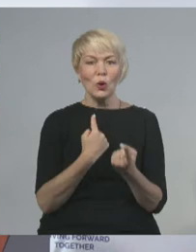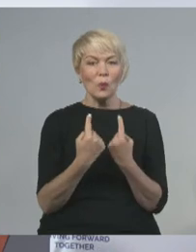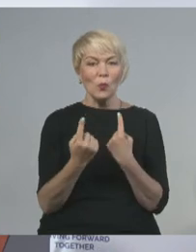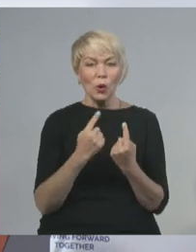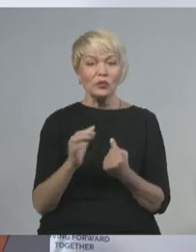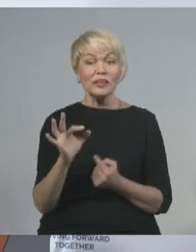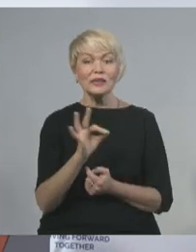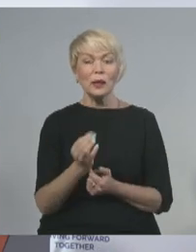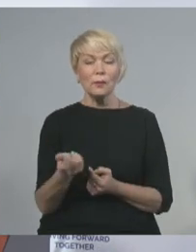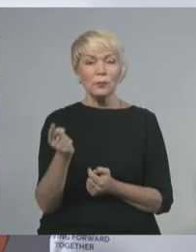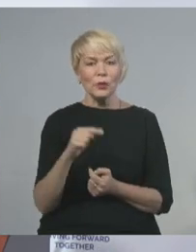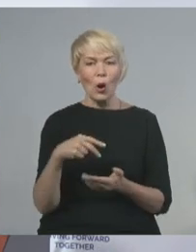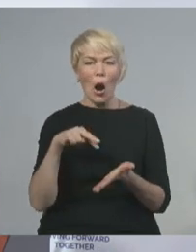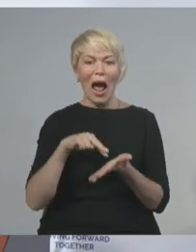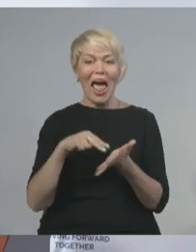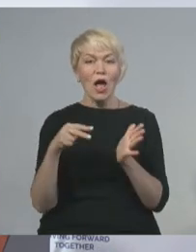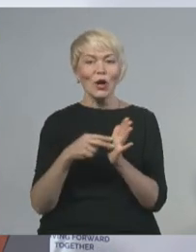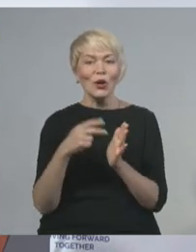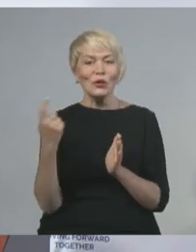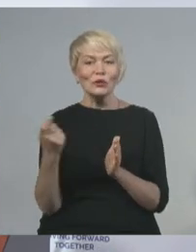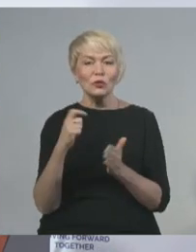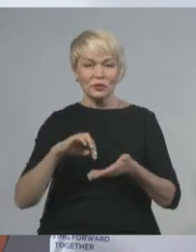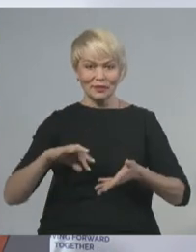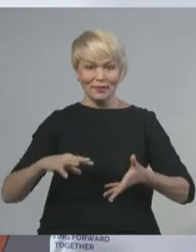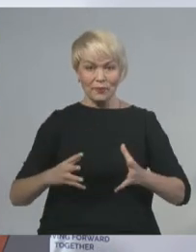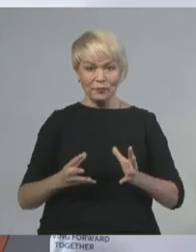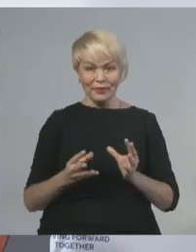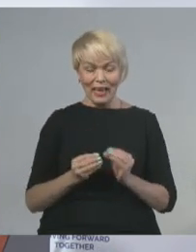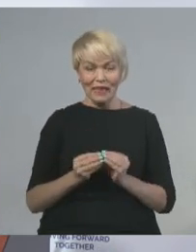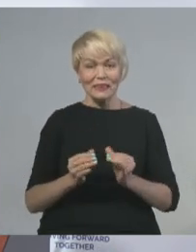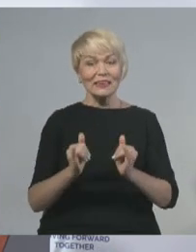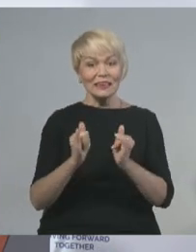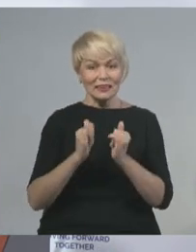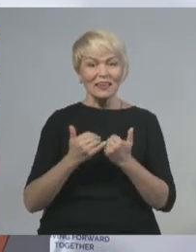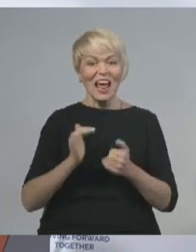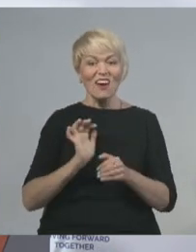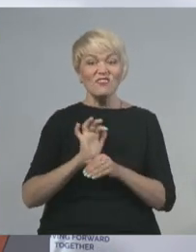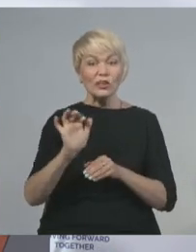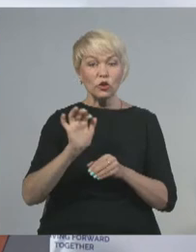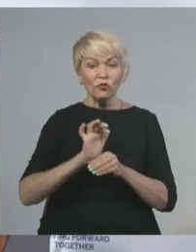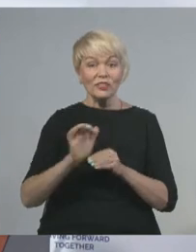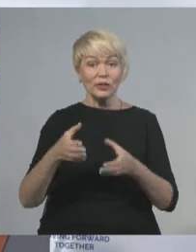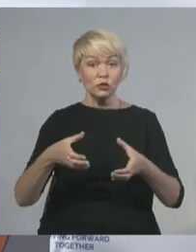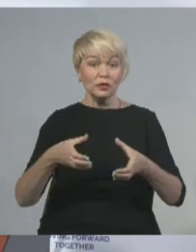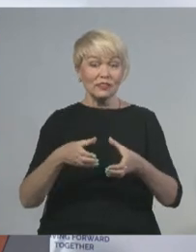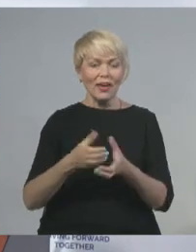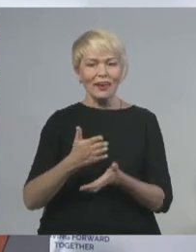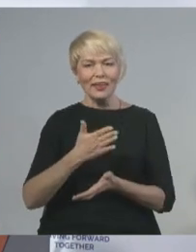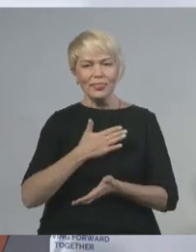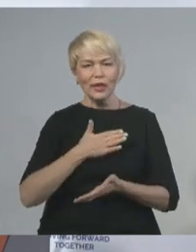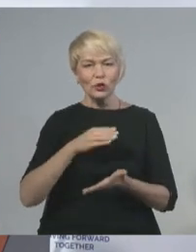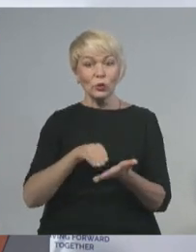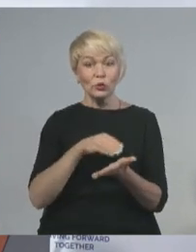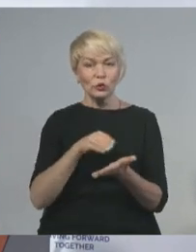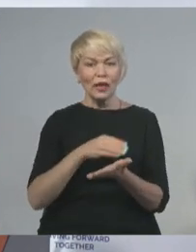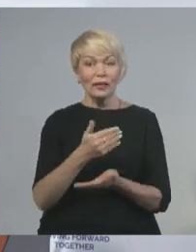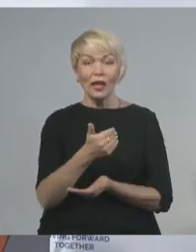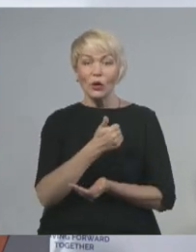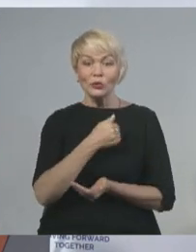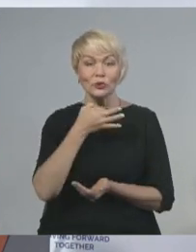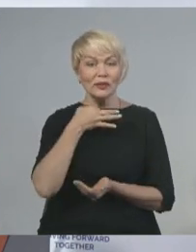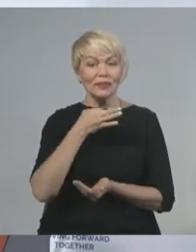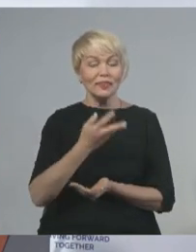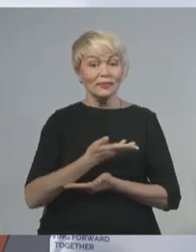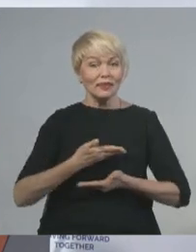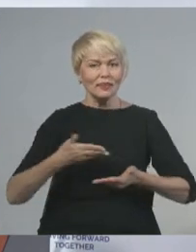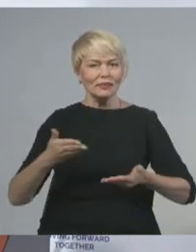consequences for the for the magazine uh we had to come up with some creative uh approaches and